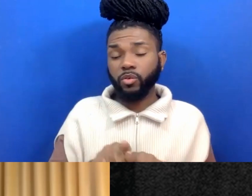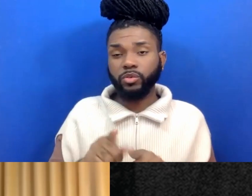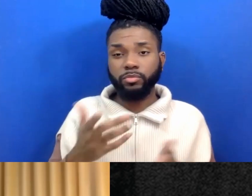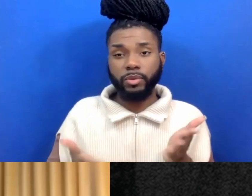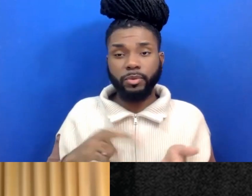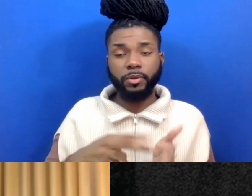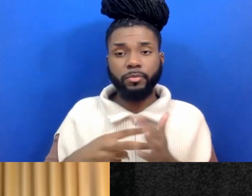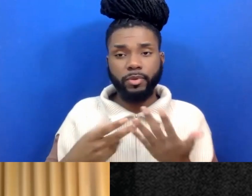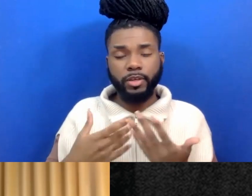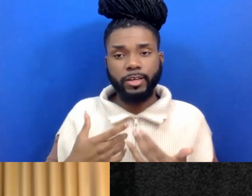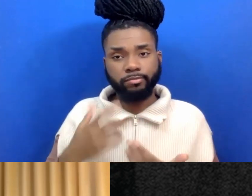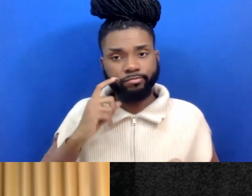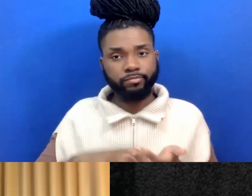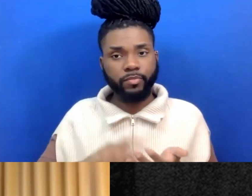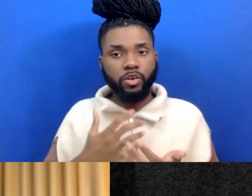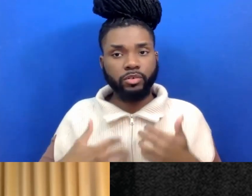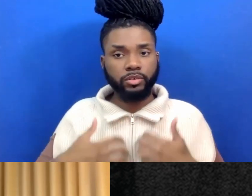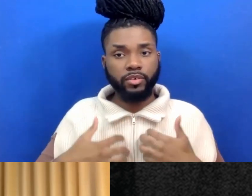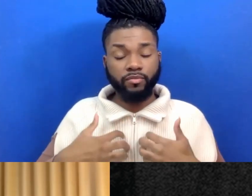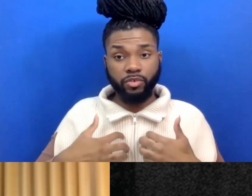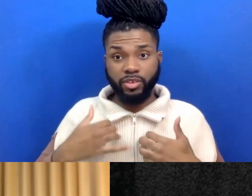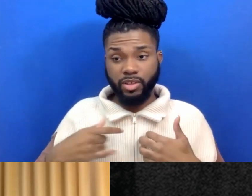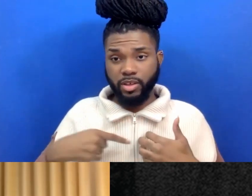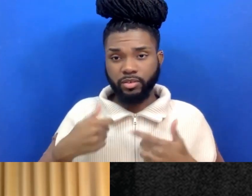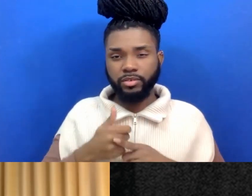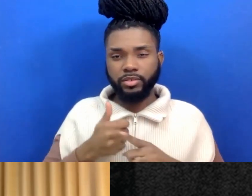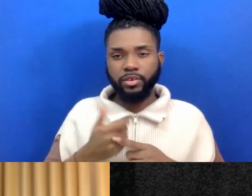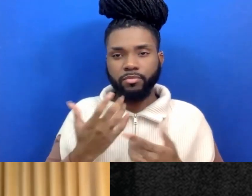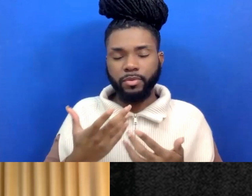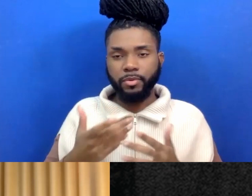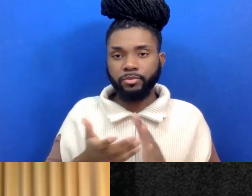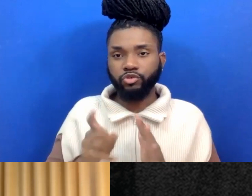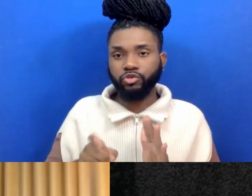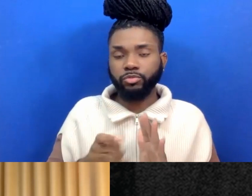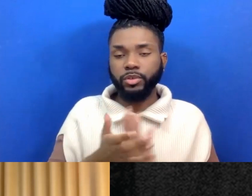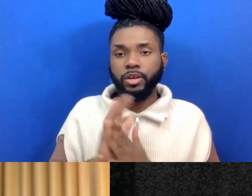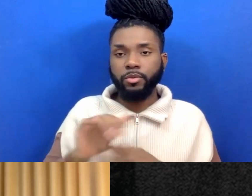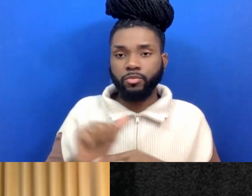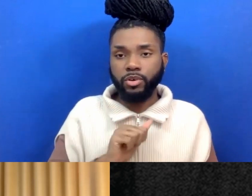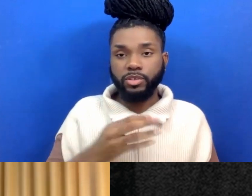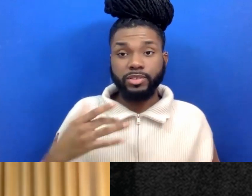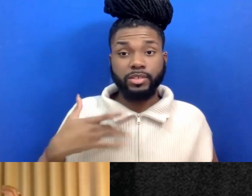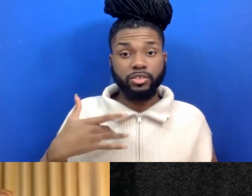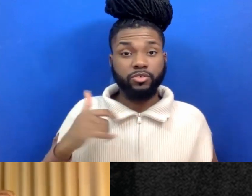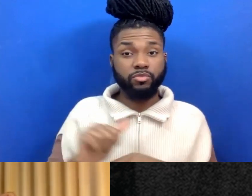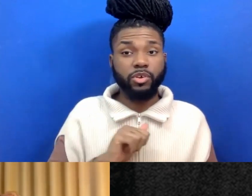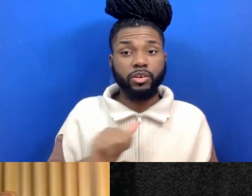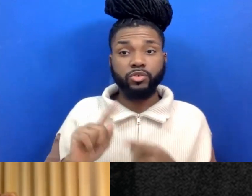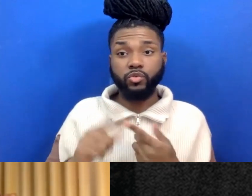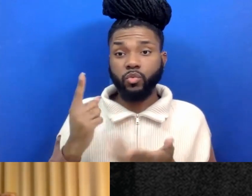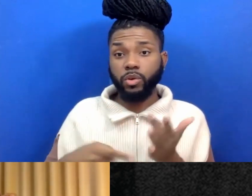critical practice, as an embodied sensory practice, also of what we bring into the room with